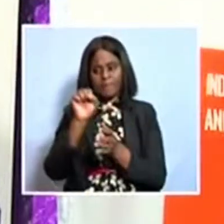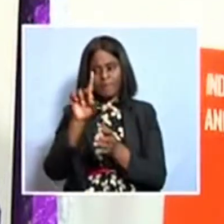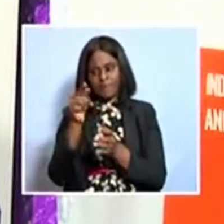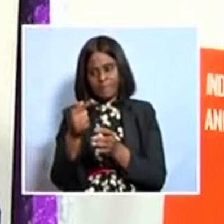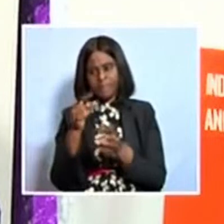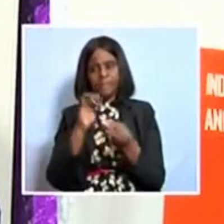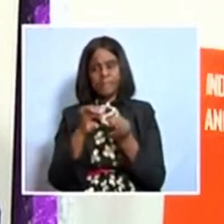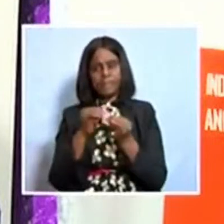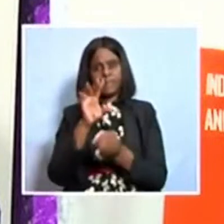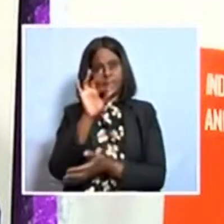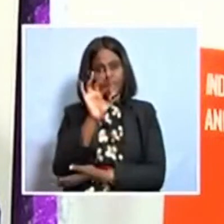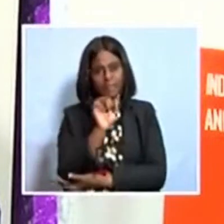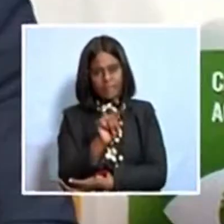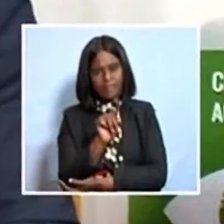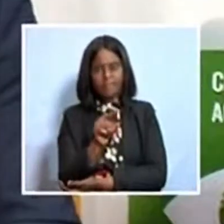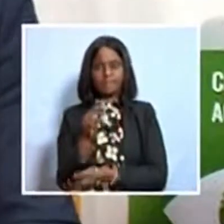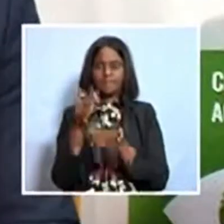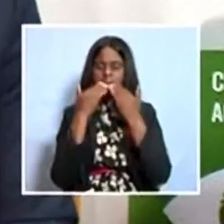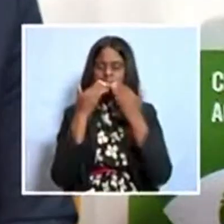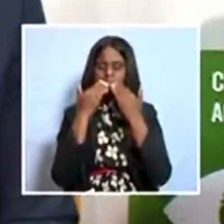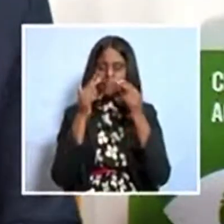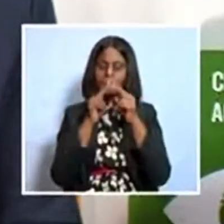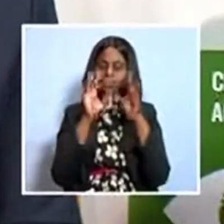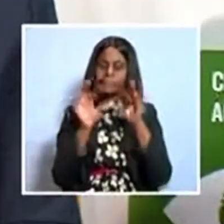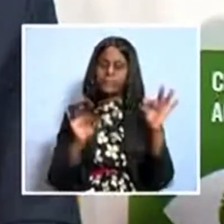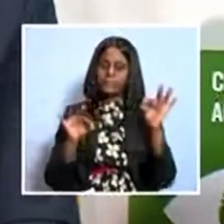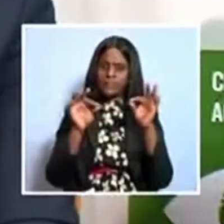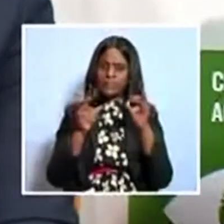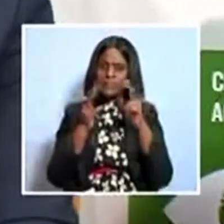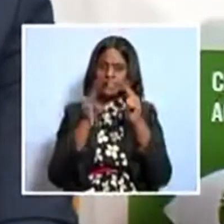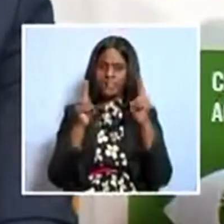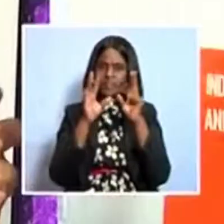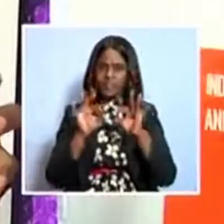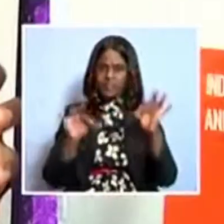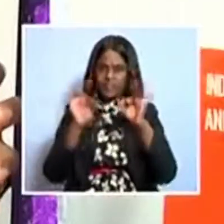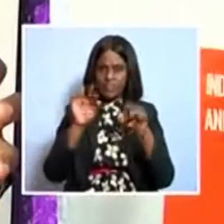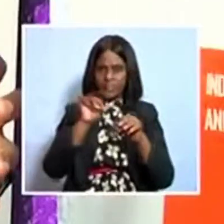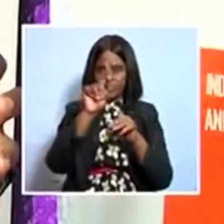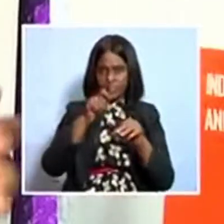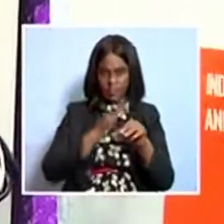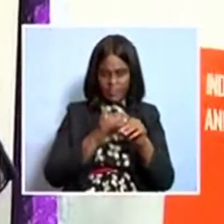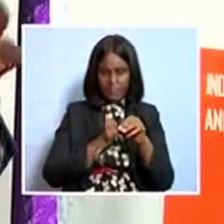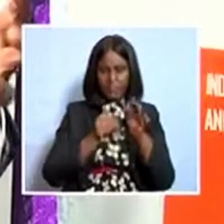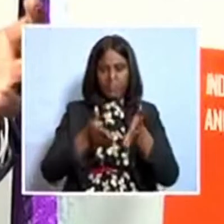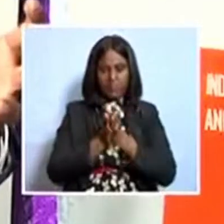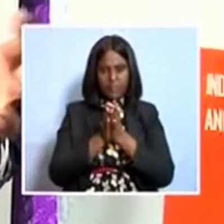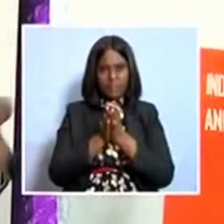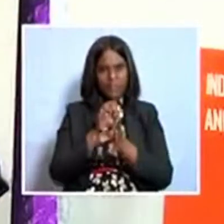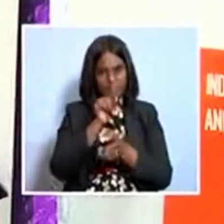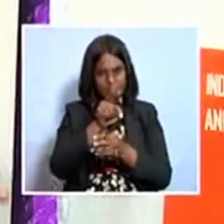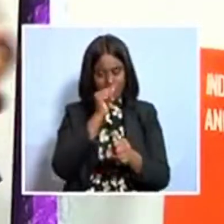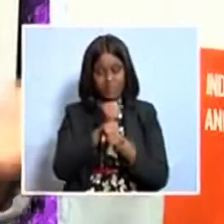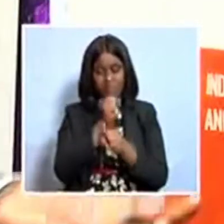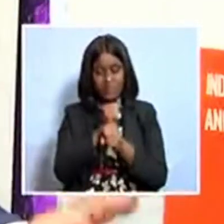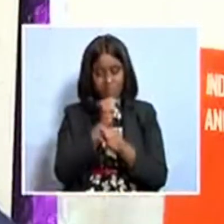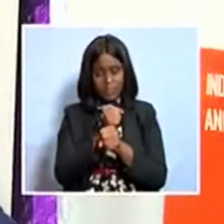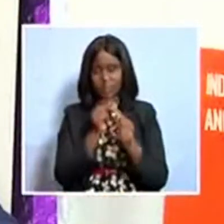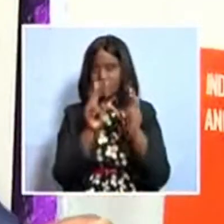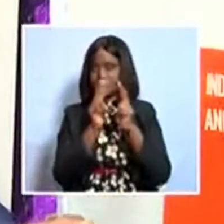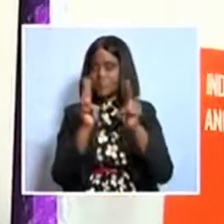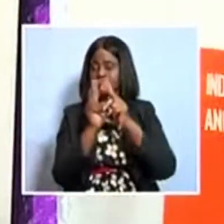9? Well, thank you. That's a very pertinent question. Because I ask this question because formal employment are very